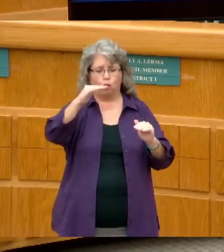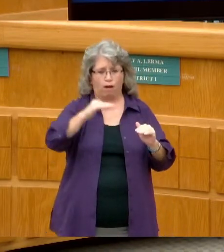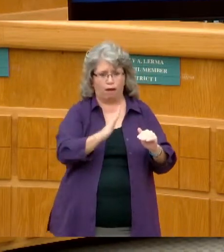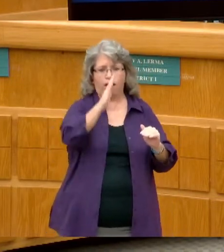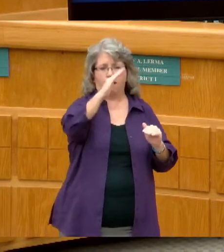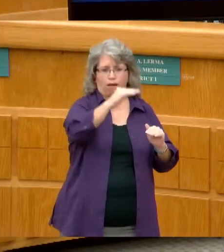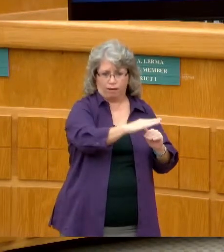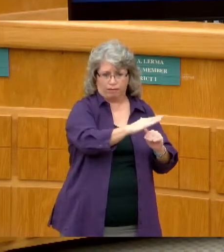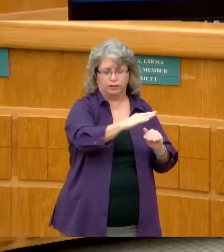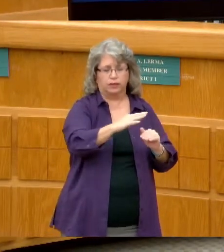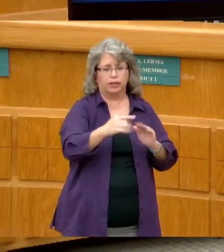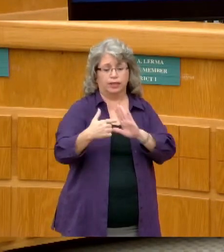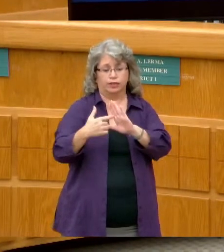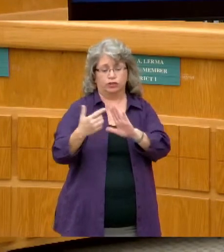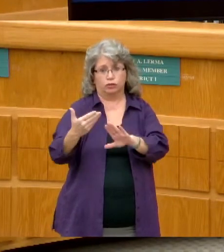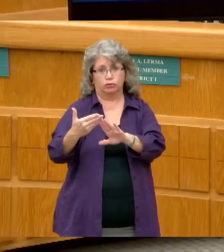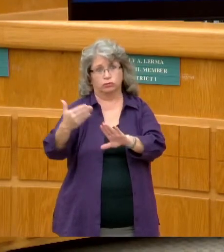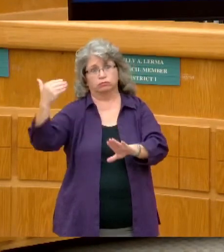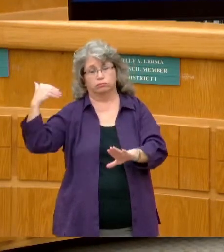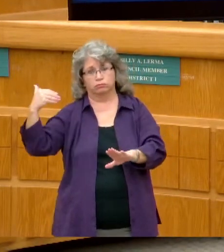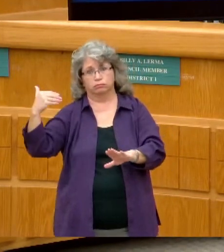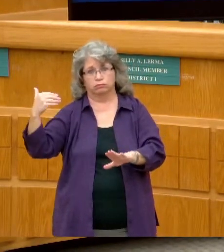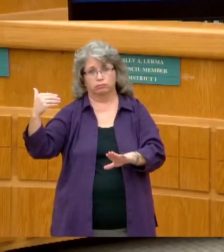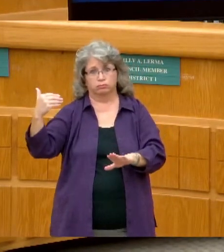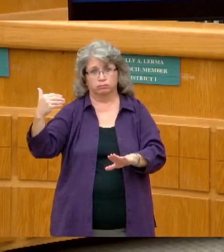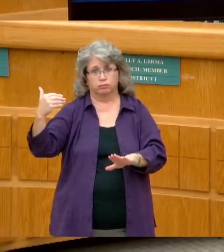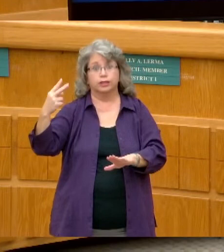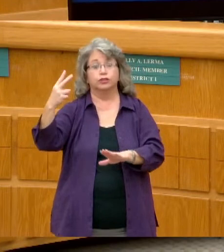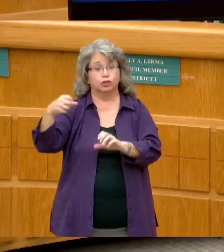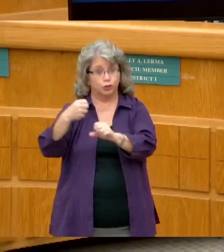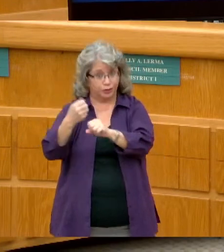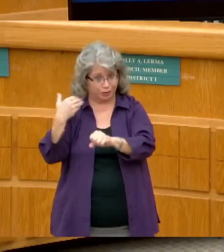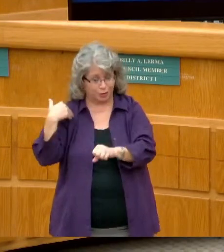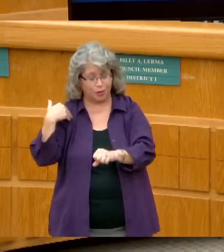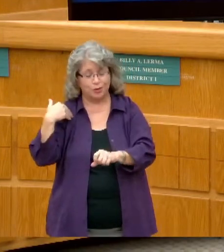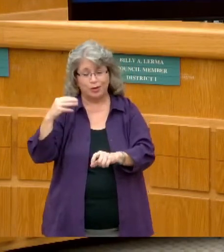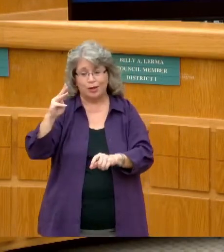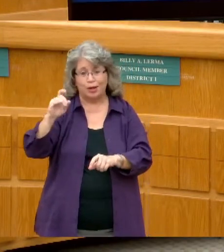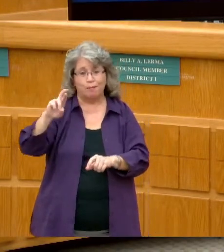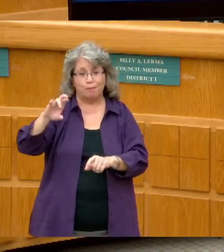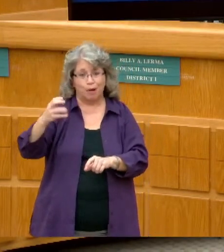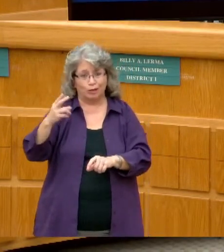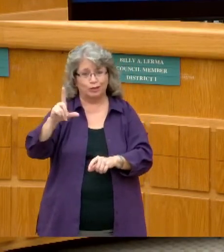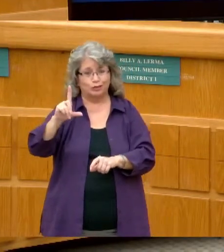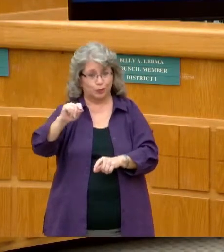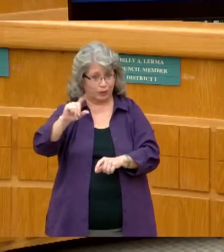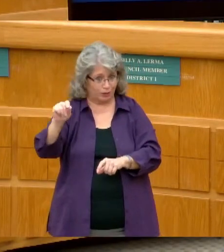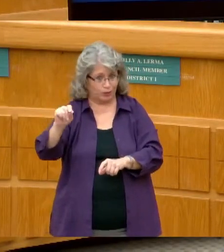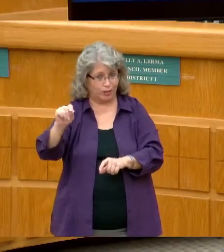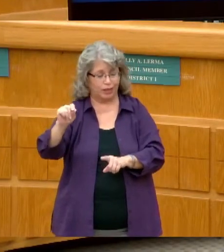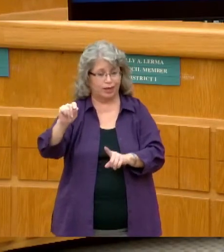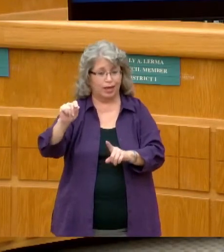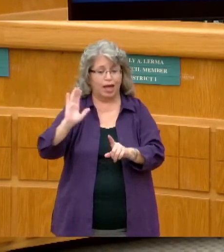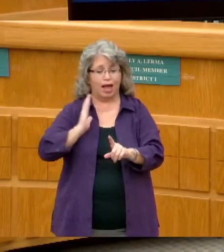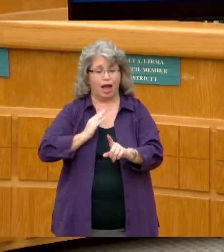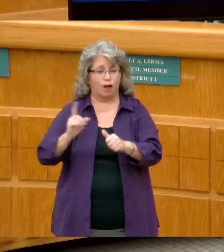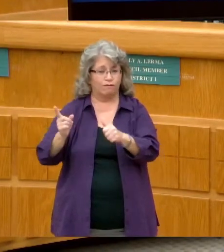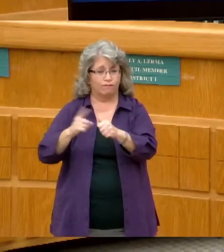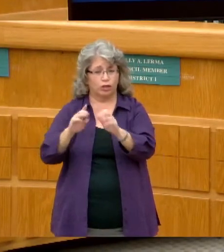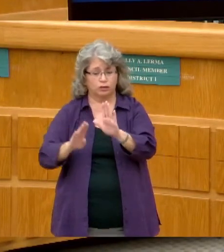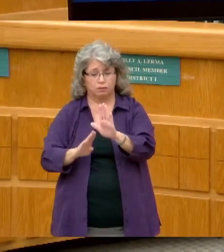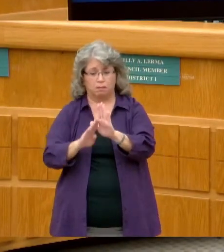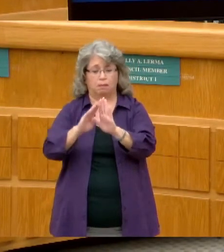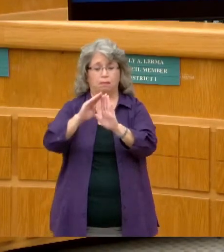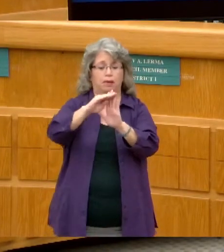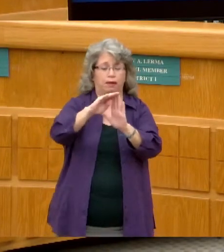is that when we started back 2 years ago in March of 2020, we hit our first peak in